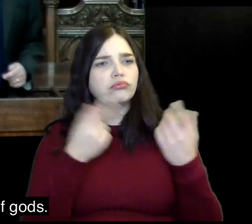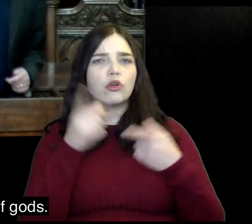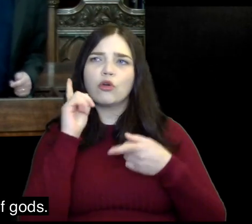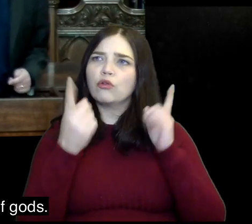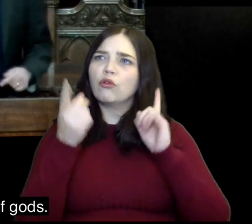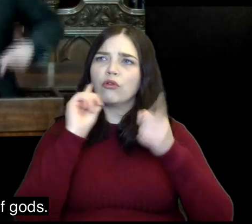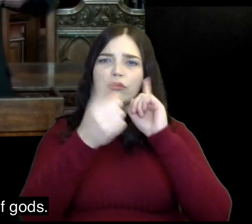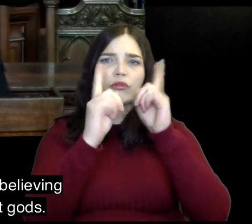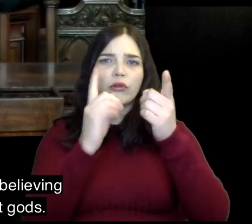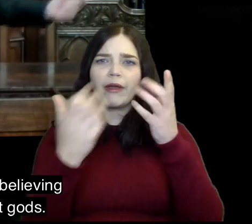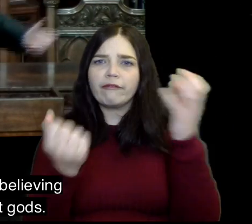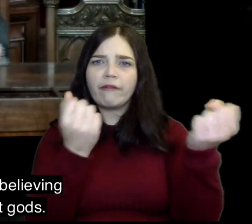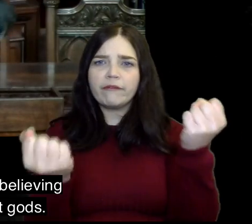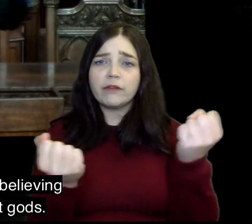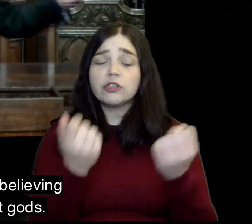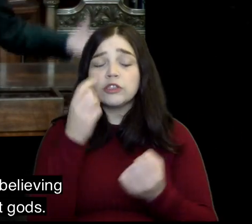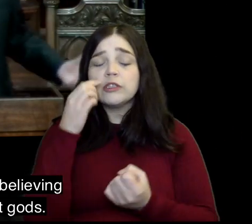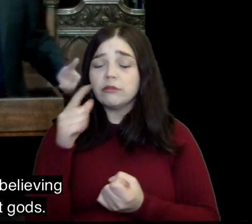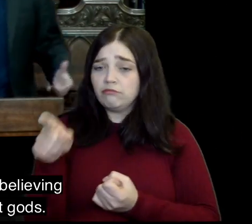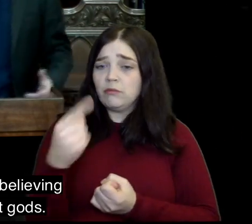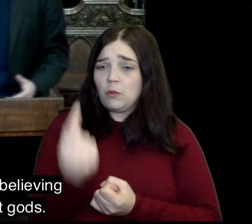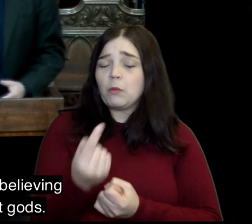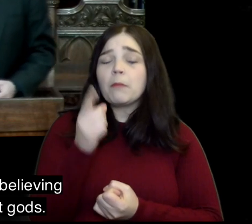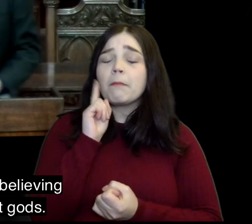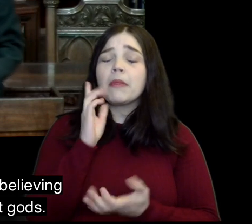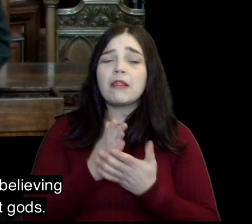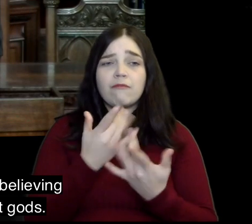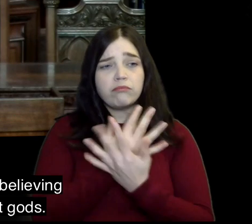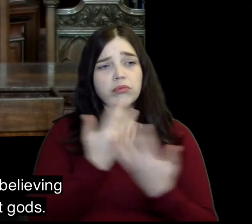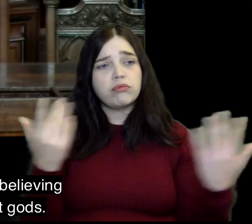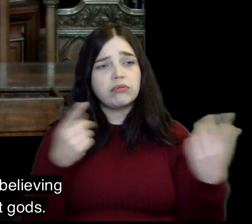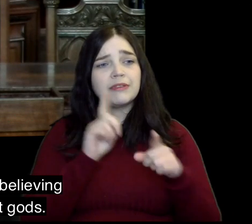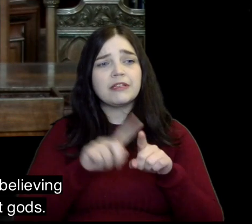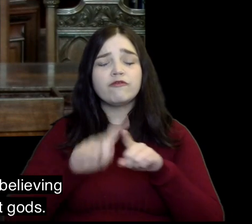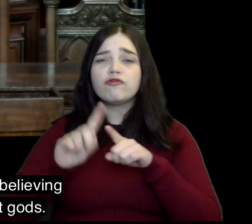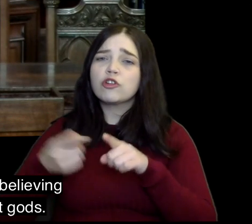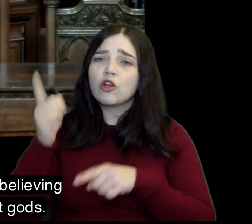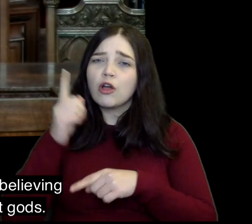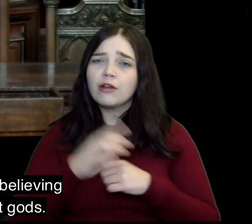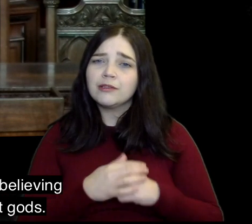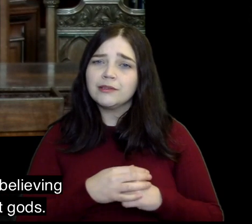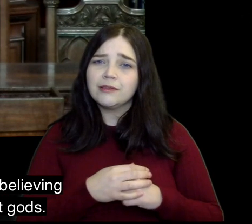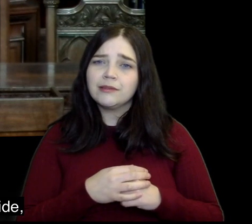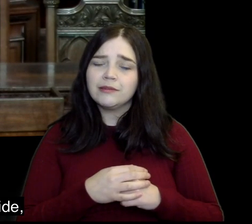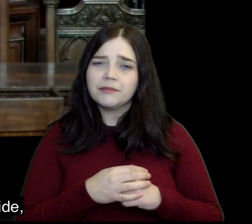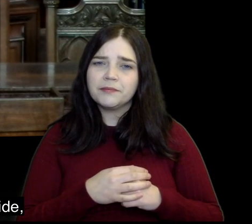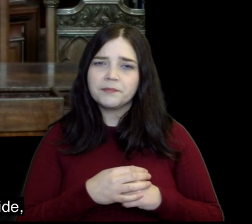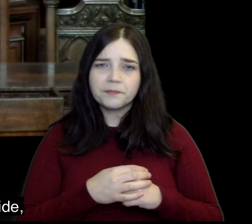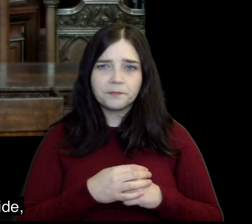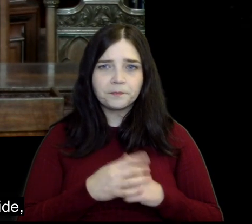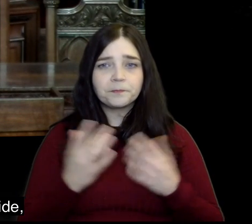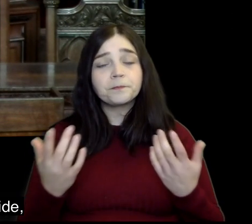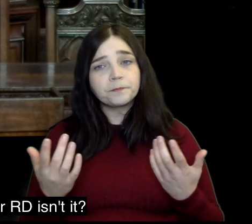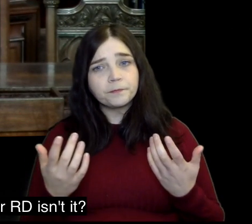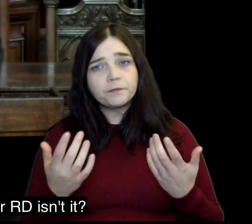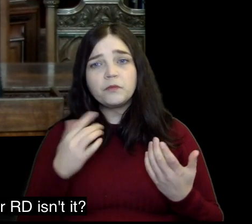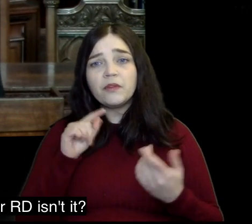and there's a God of Egypt and another God and a whole load of gods she's a polytheist believing in lots of different gods